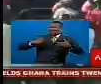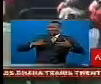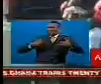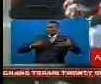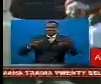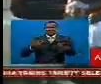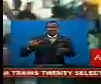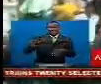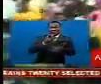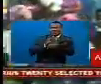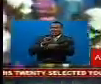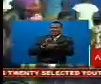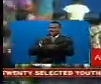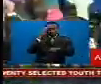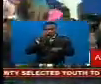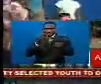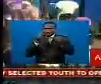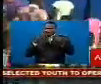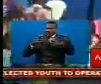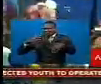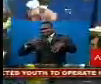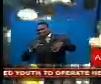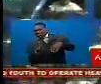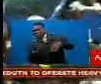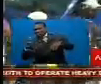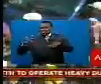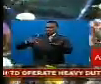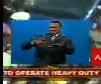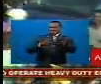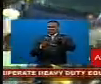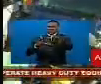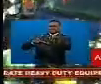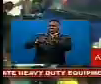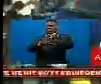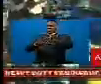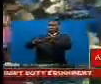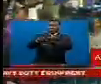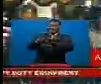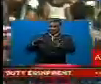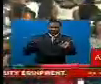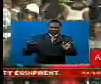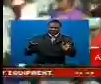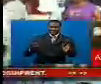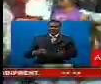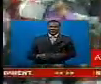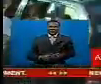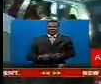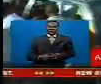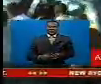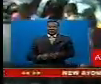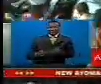which abounds affects their daily sales due to the length of time they spend waiting to pass through the road. Drivers cheated